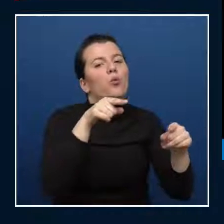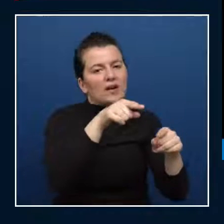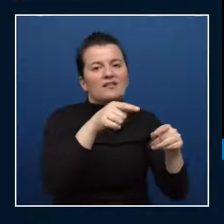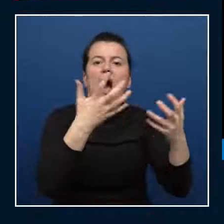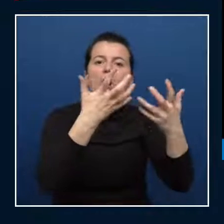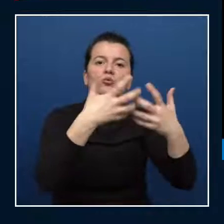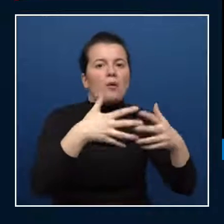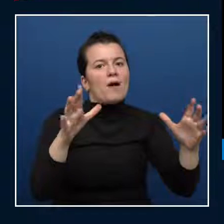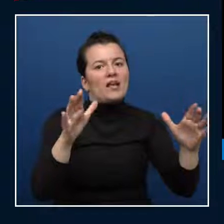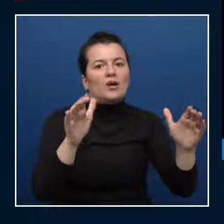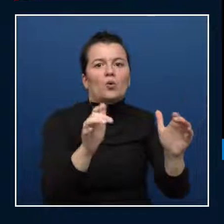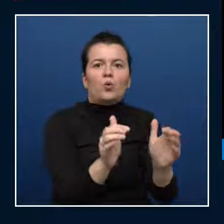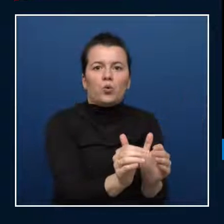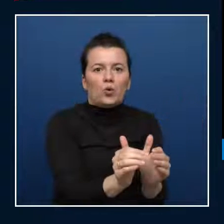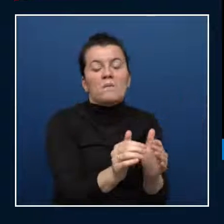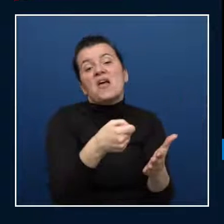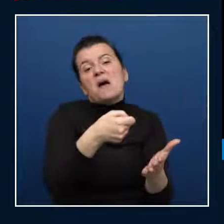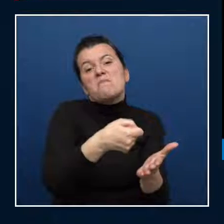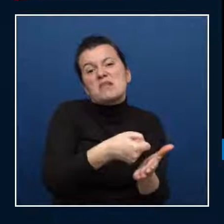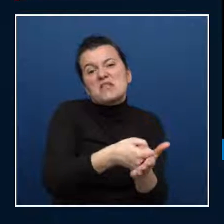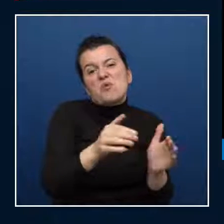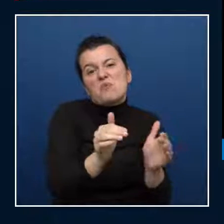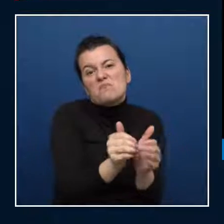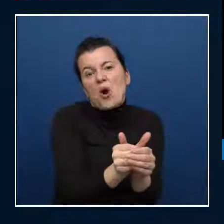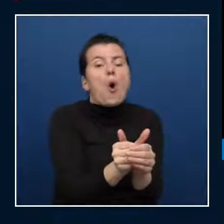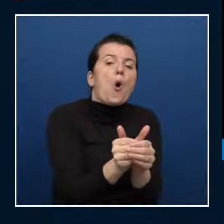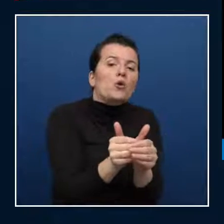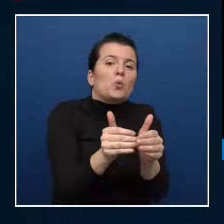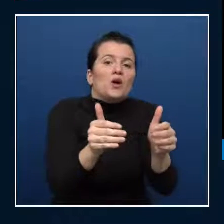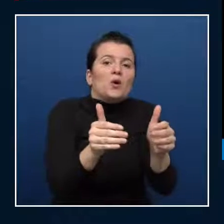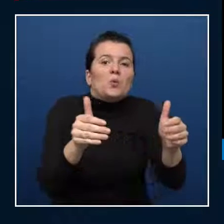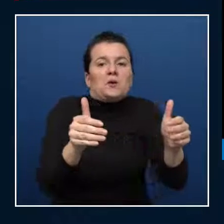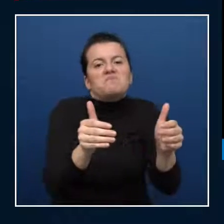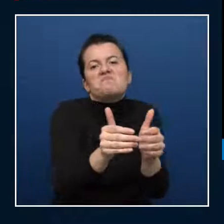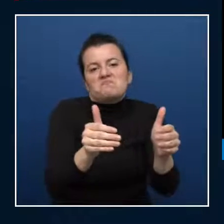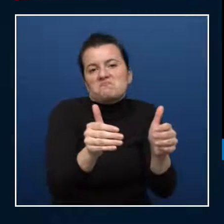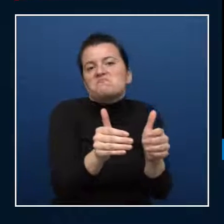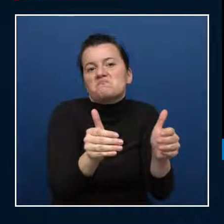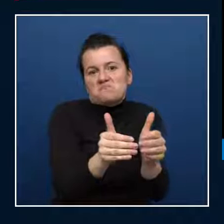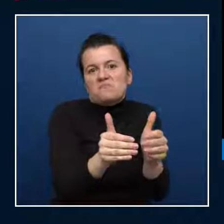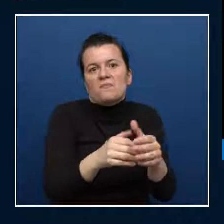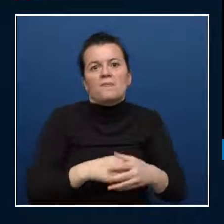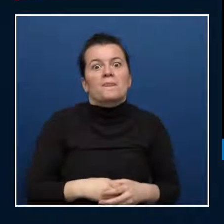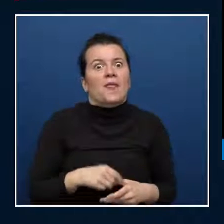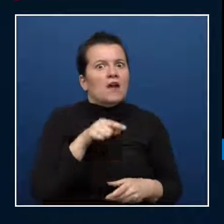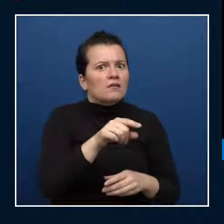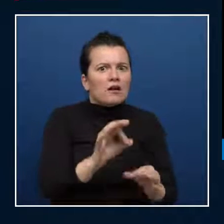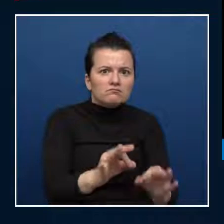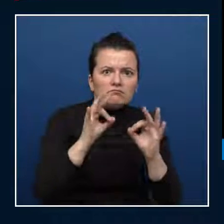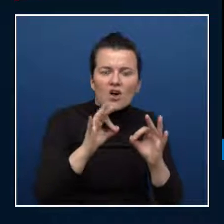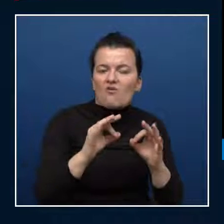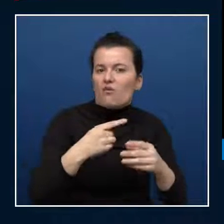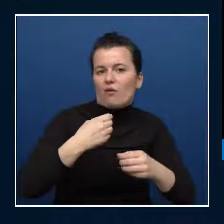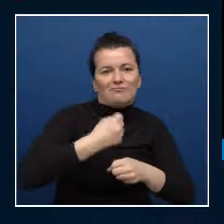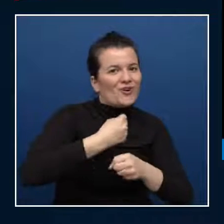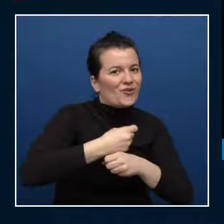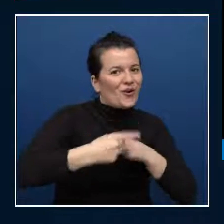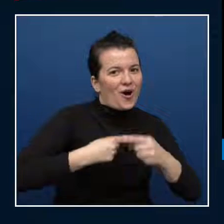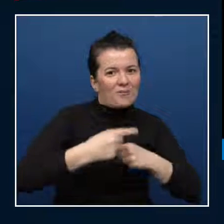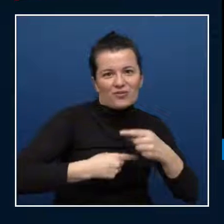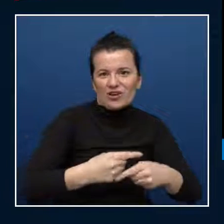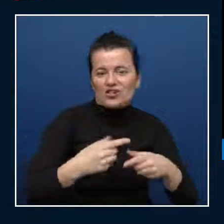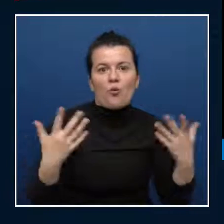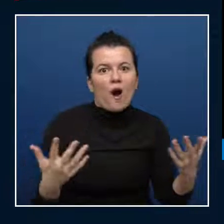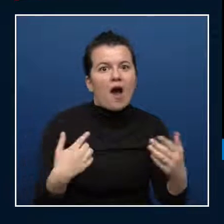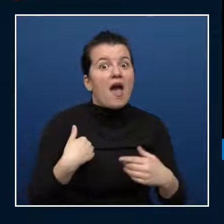level, whether that be the minimum or somewhere in the middle. Now, this is great from an operations point of view because it means that you're not having to sit